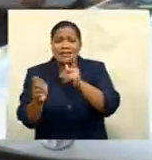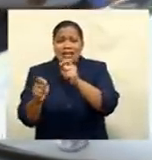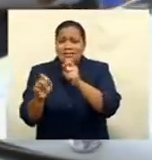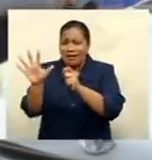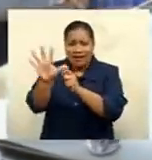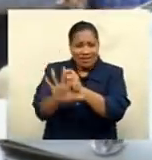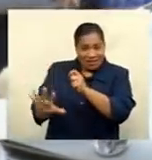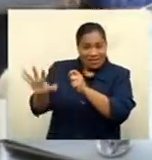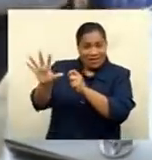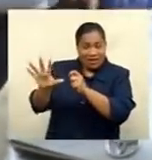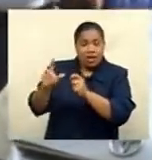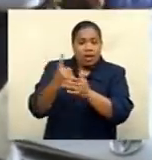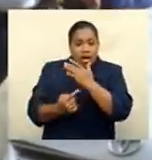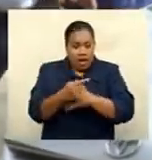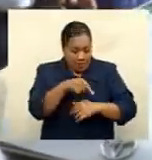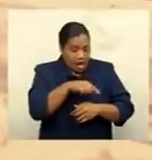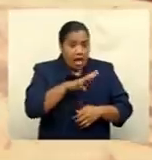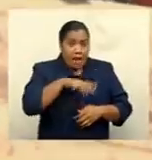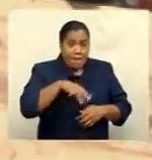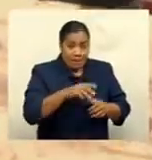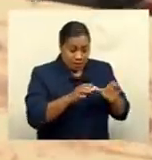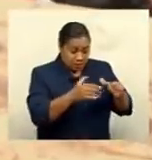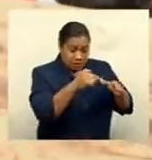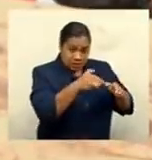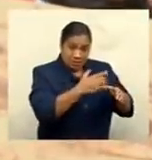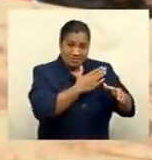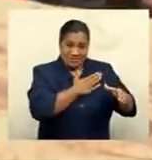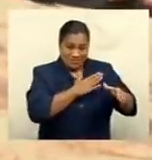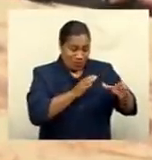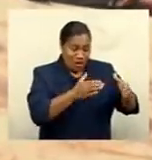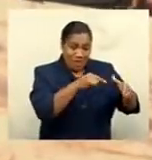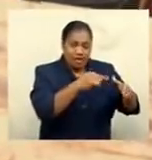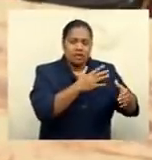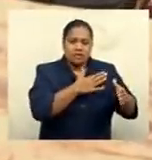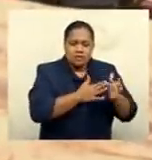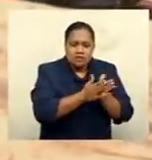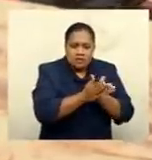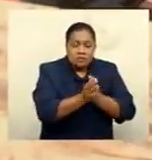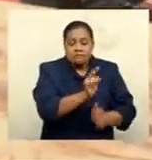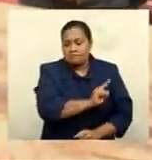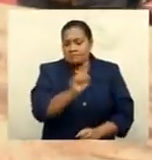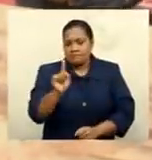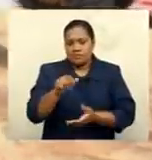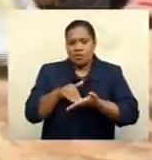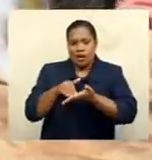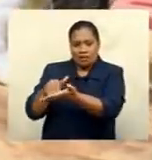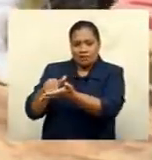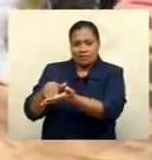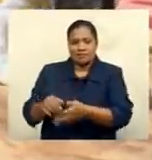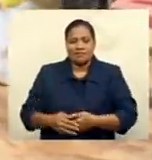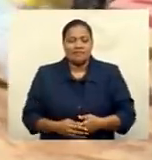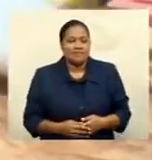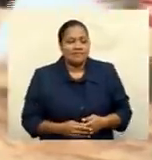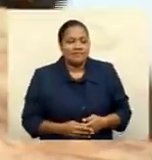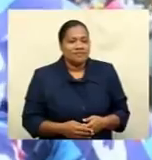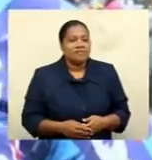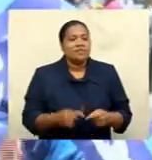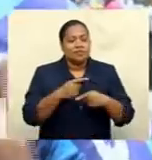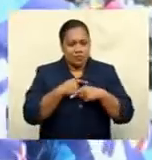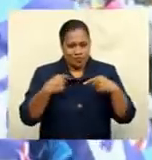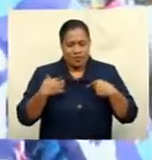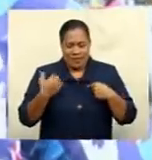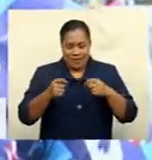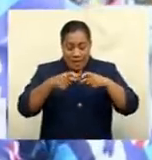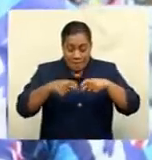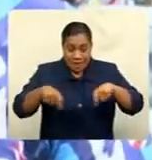area that prompted members of this Nandawa charity group to step in for assistance. We also have sanitary pads